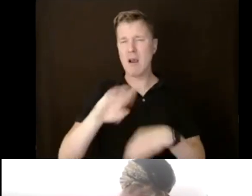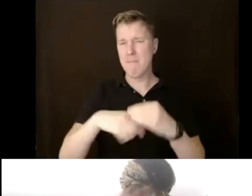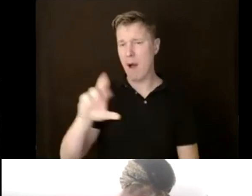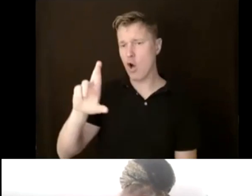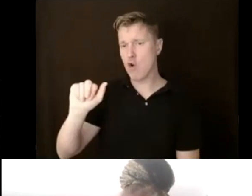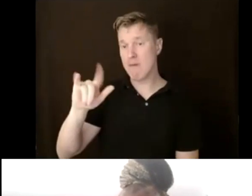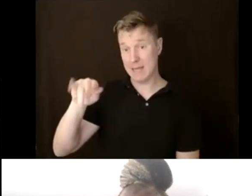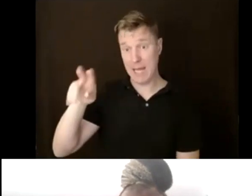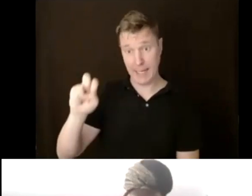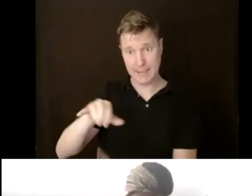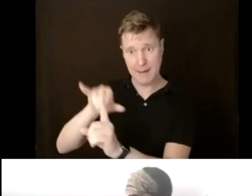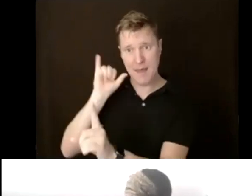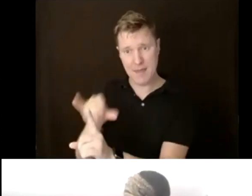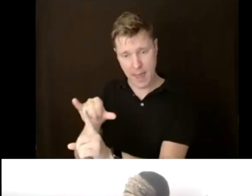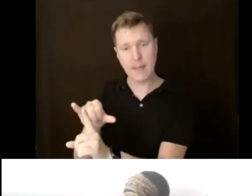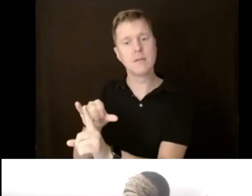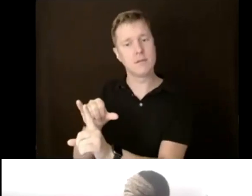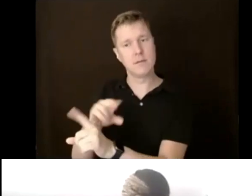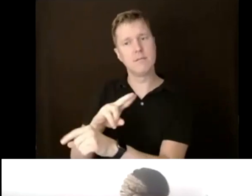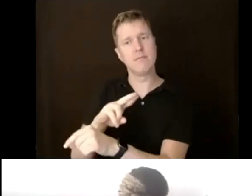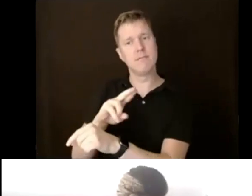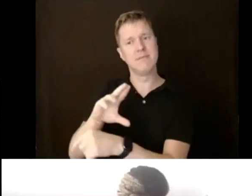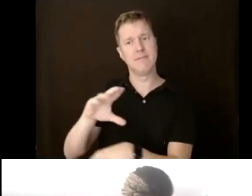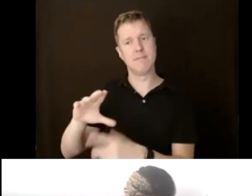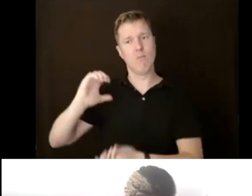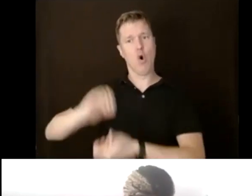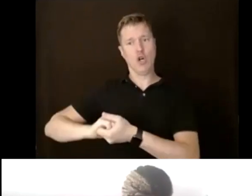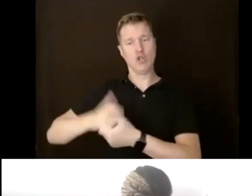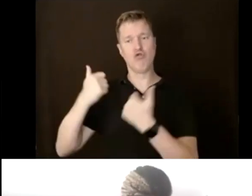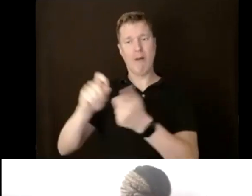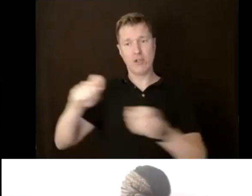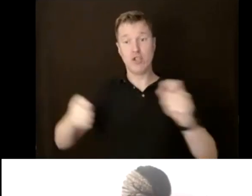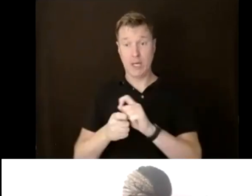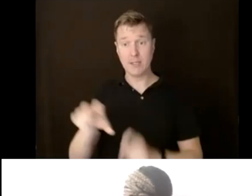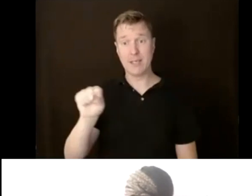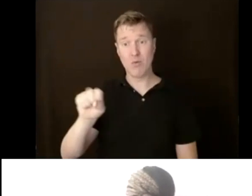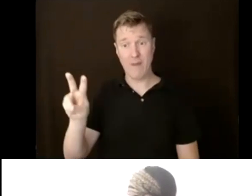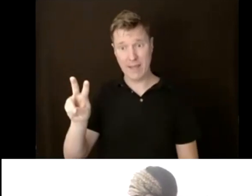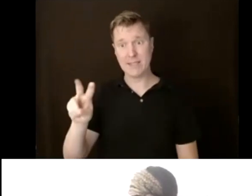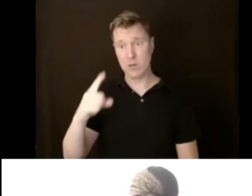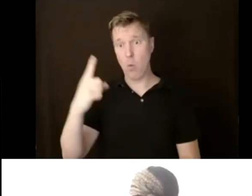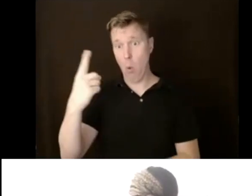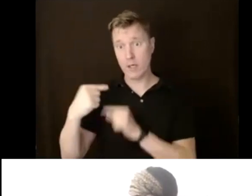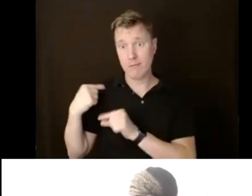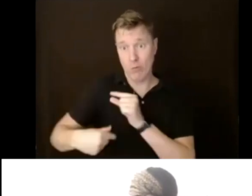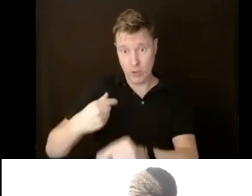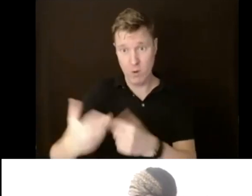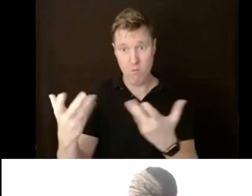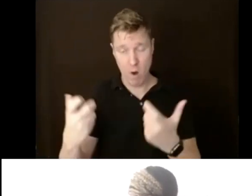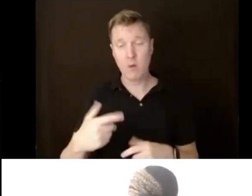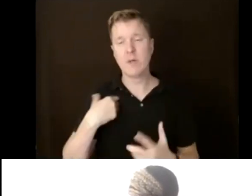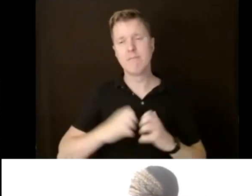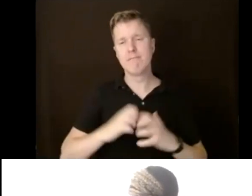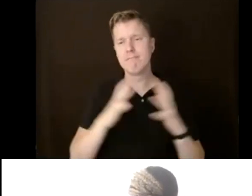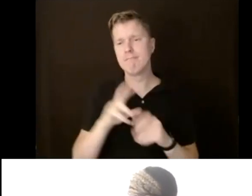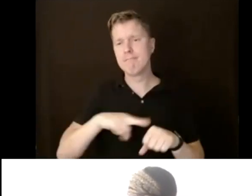partnership dedicated to ending sexual violence in one generation. And we began our work together as national